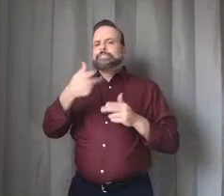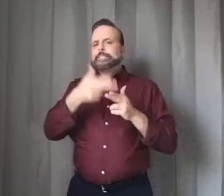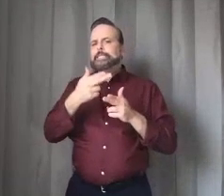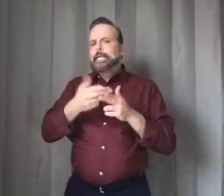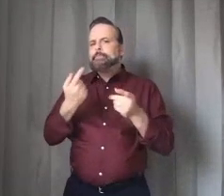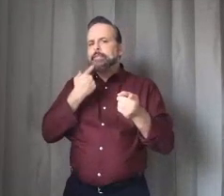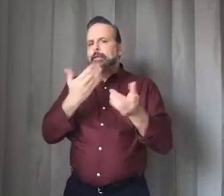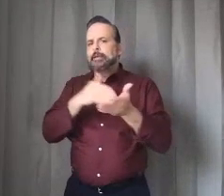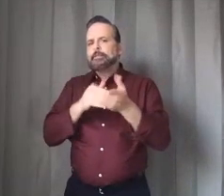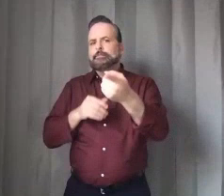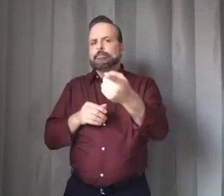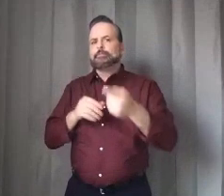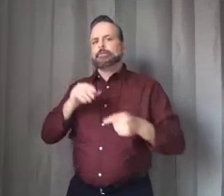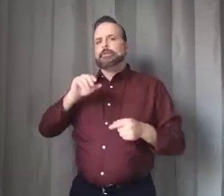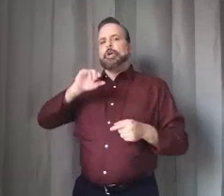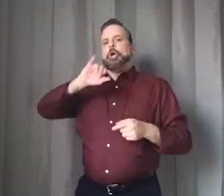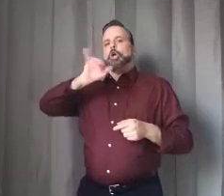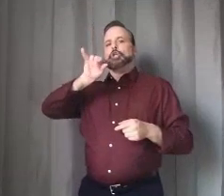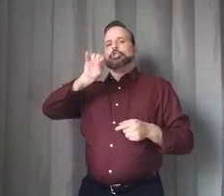reading.